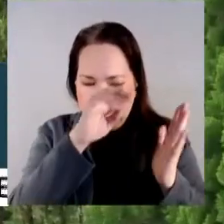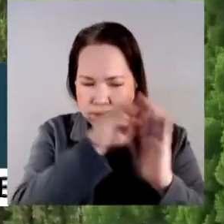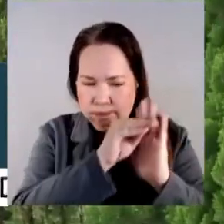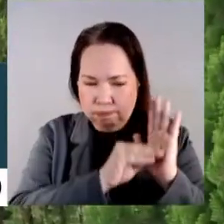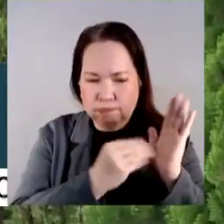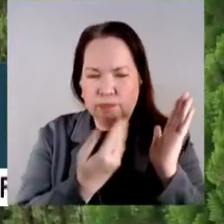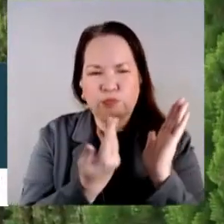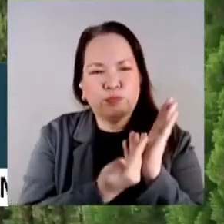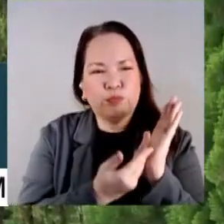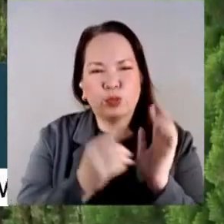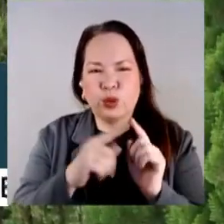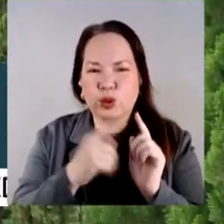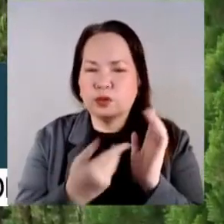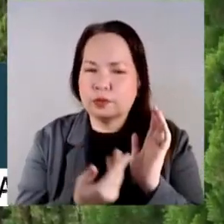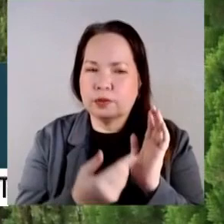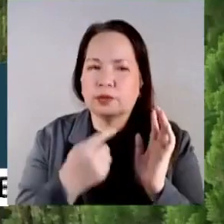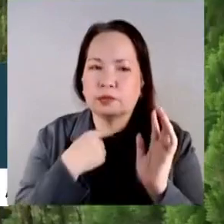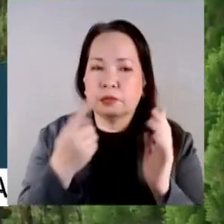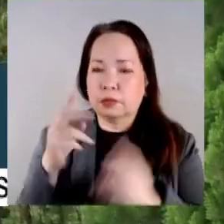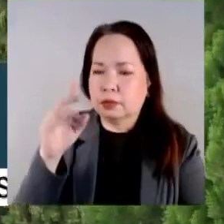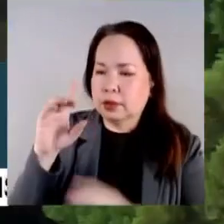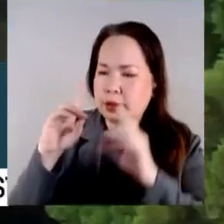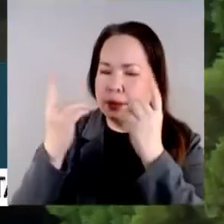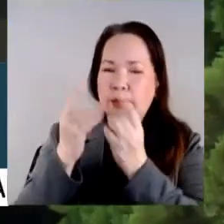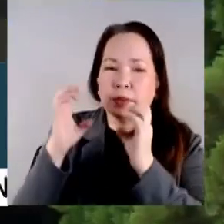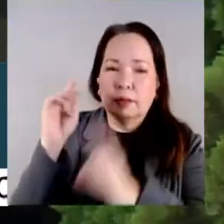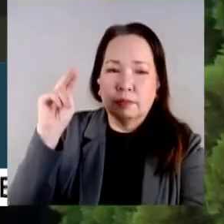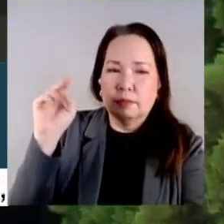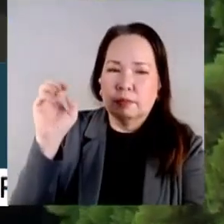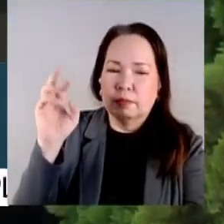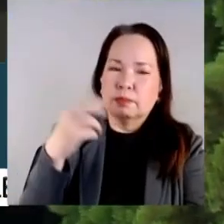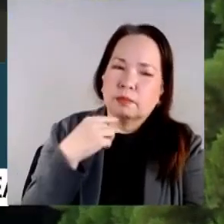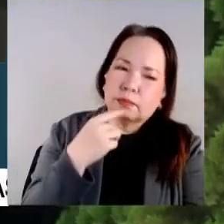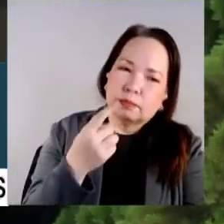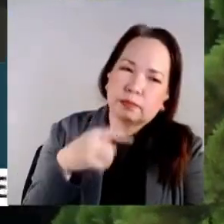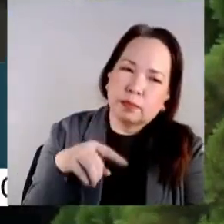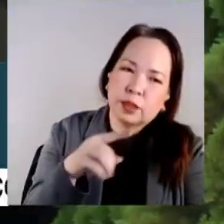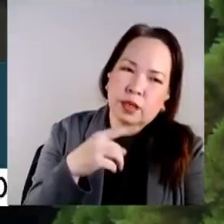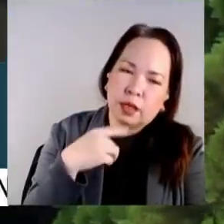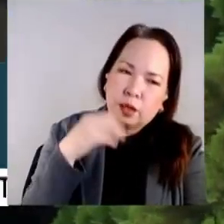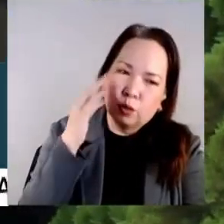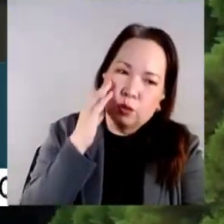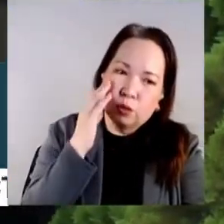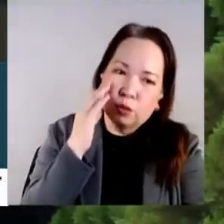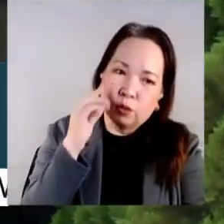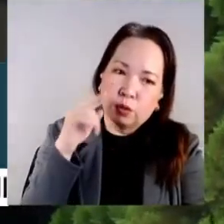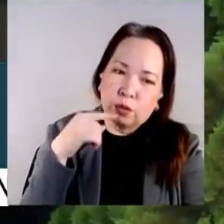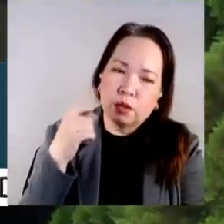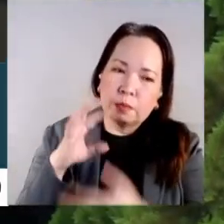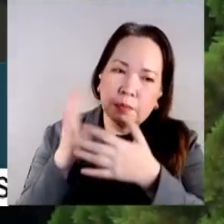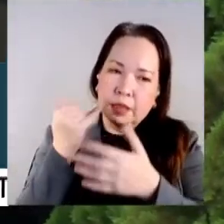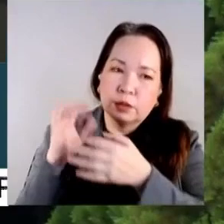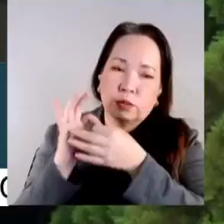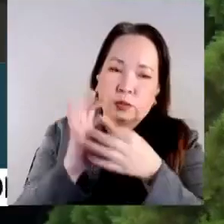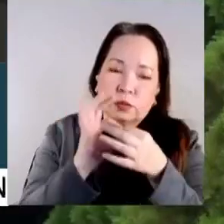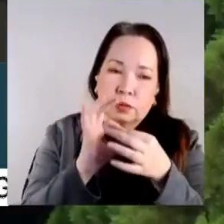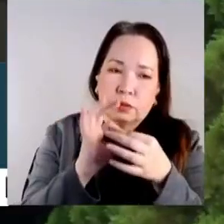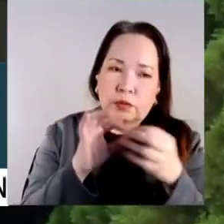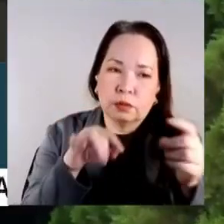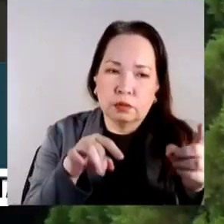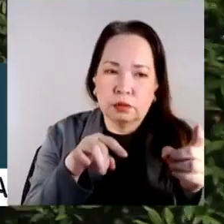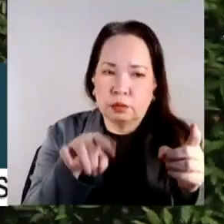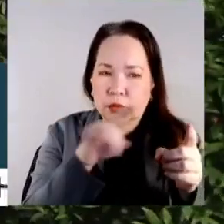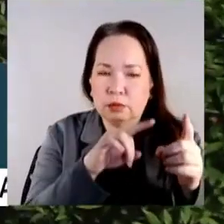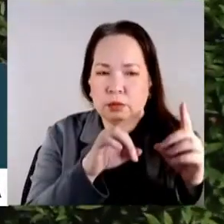DepEd NCR also urged individuals and personnel who may have information on the matter to coordinate with them. The office assured the